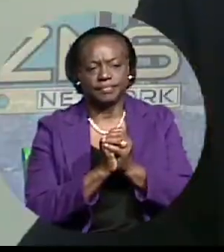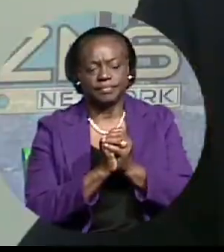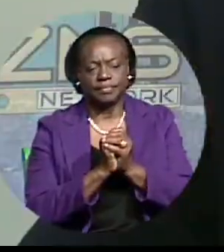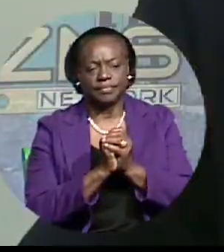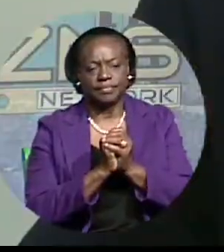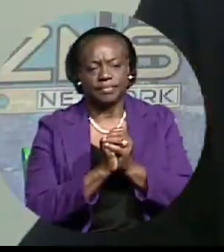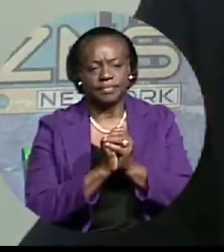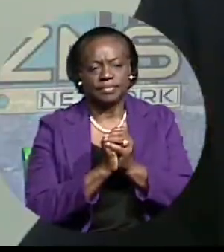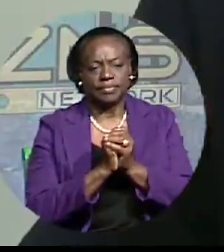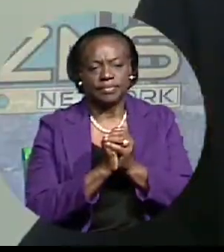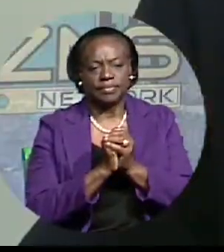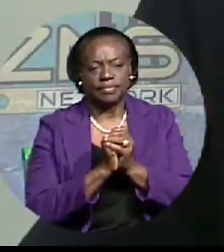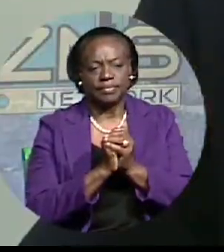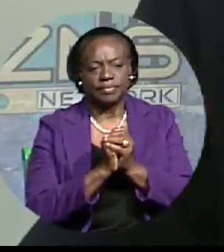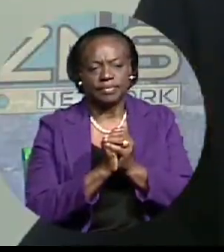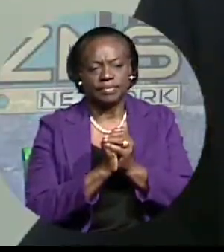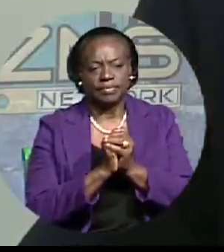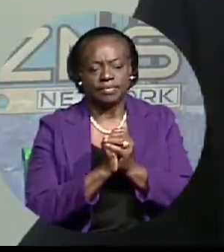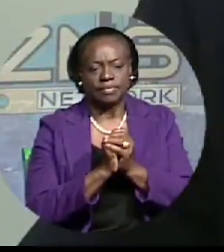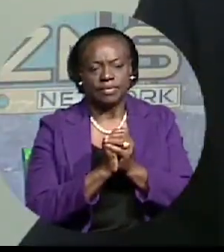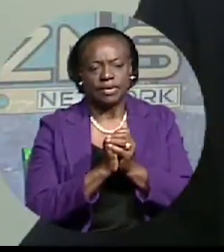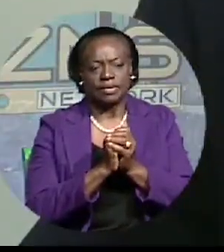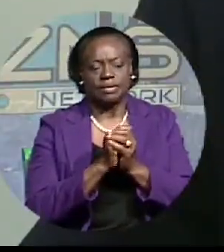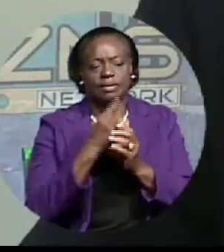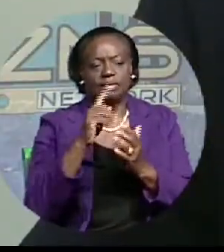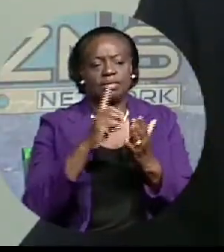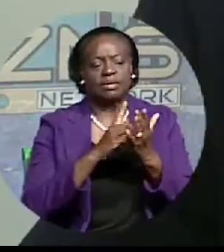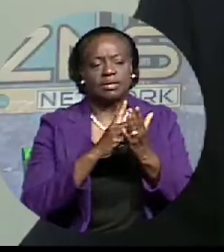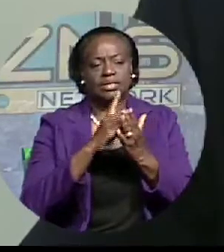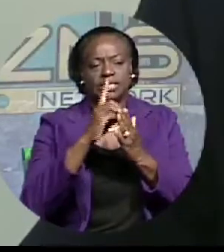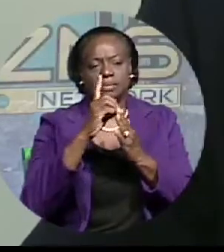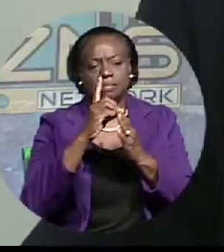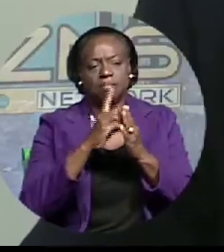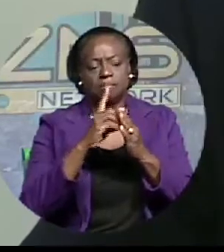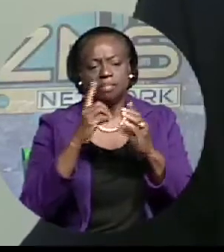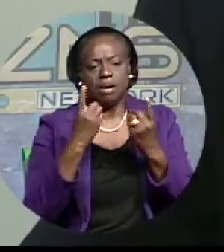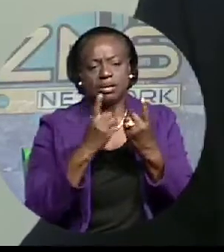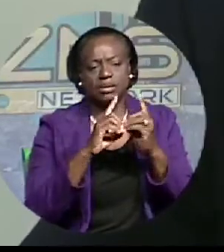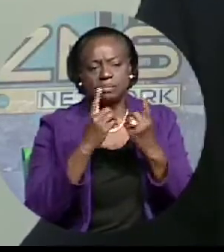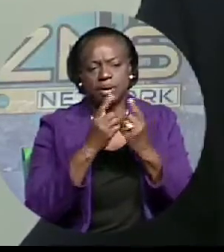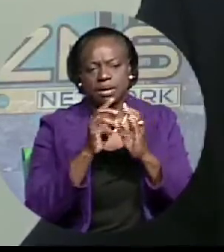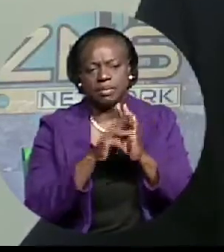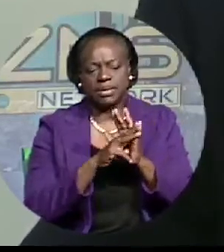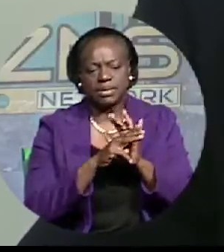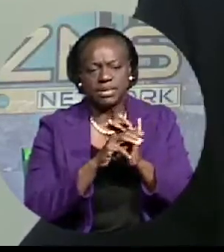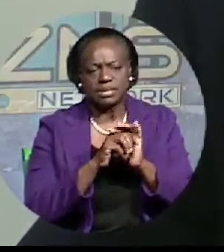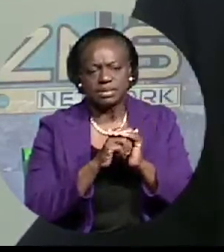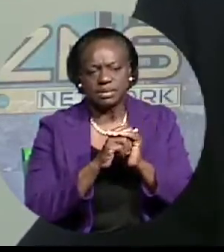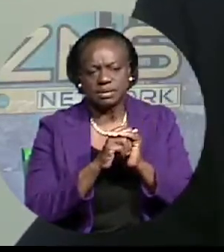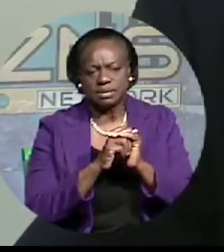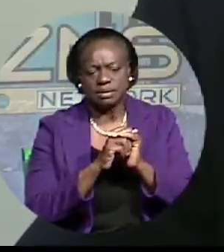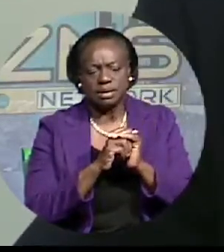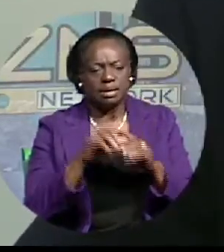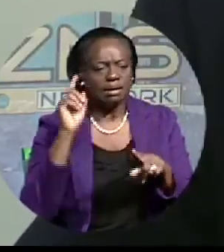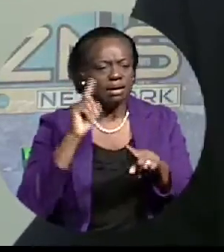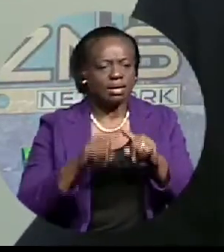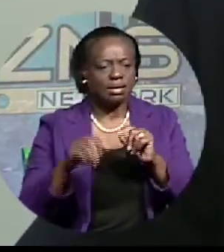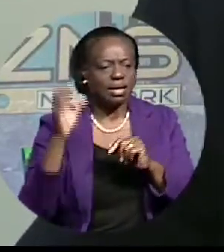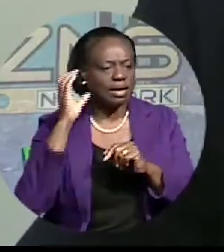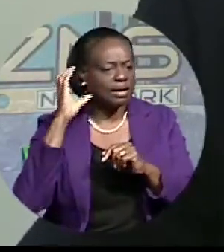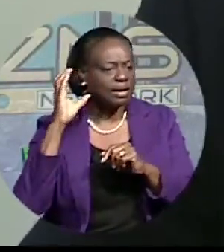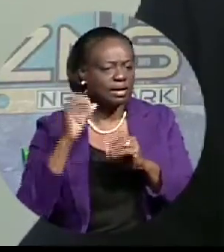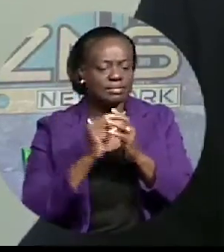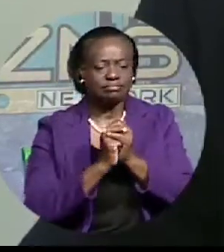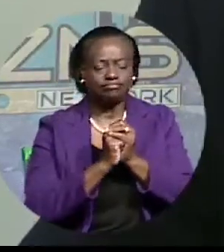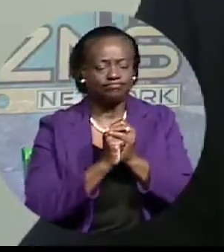in February. The VAT department has put out some very good material explaining to companies how they fill in a